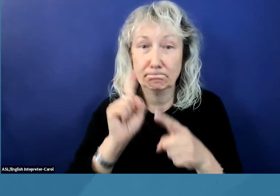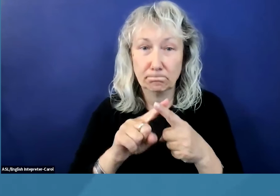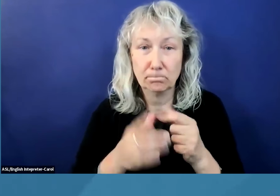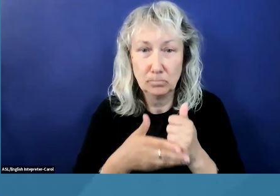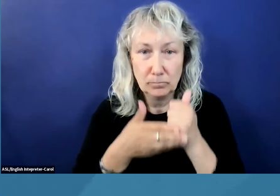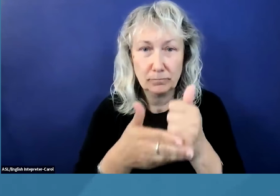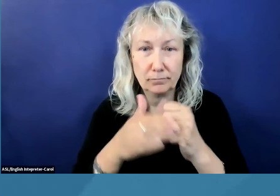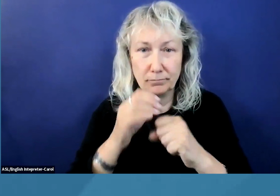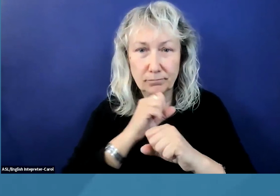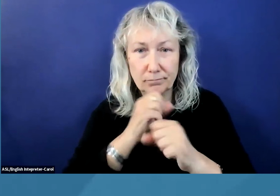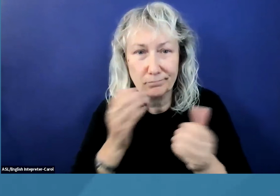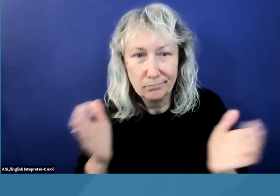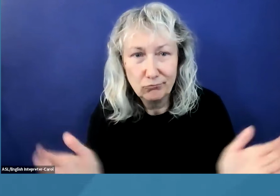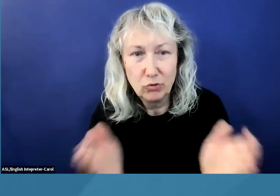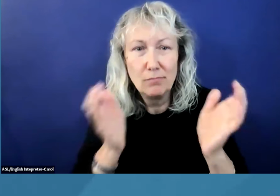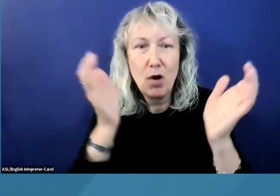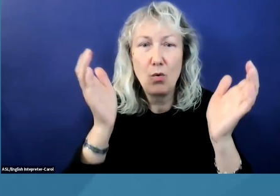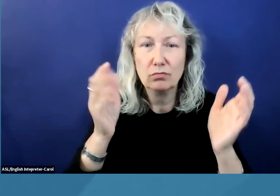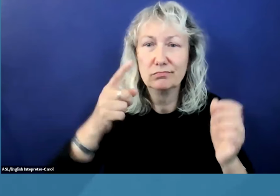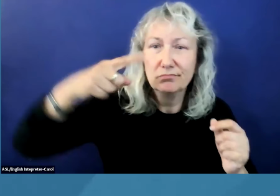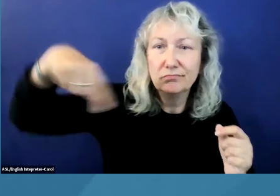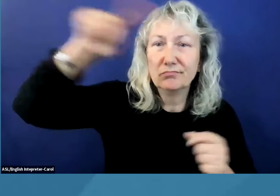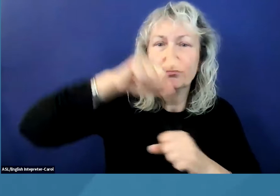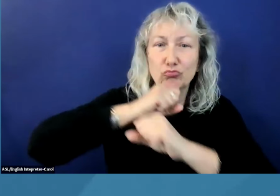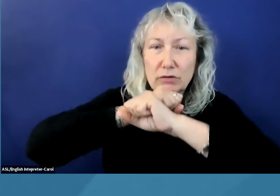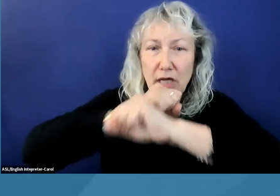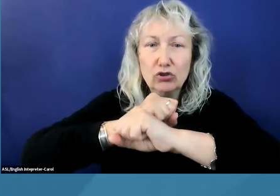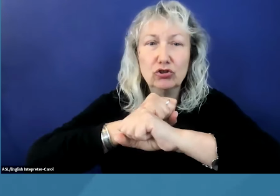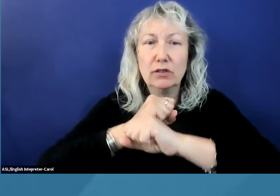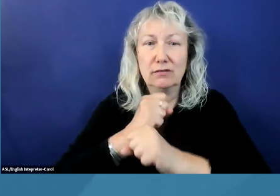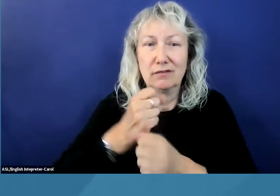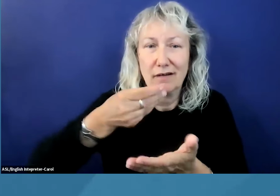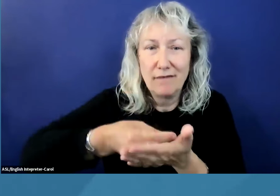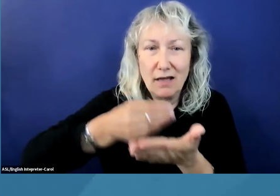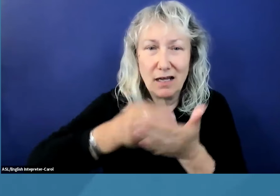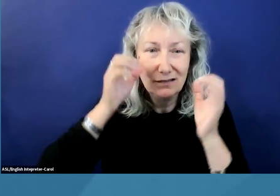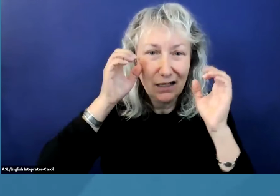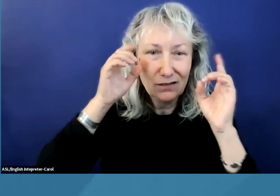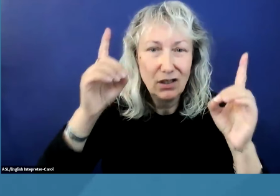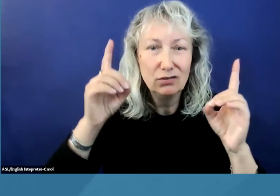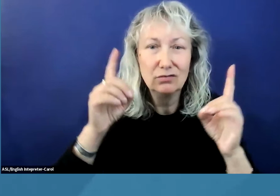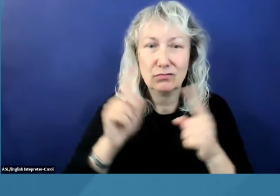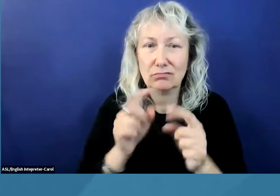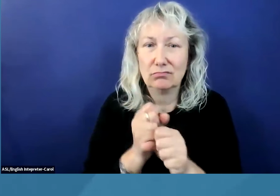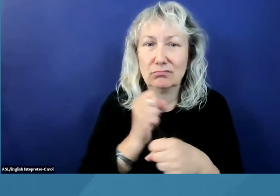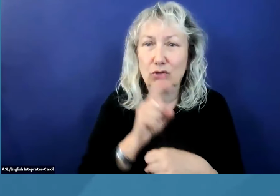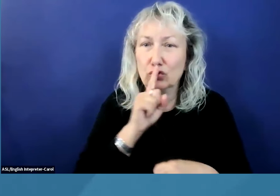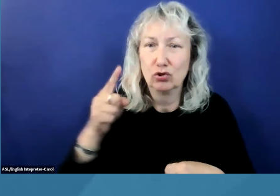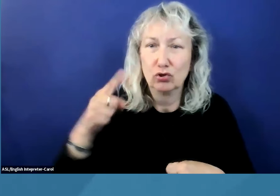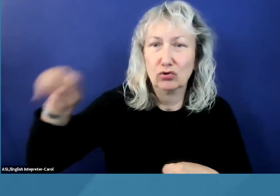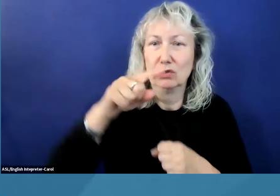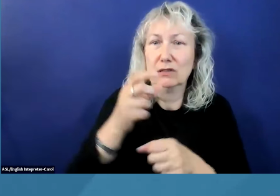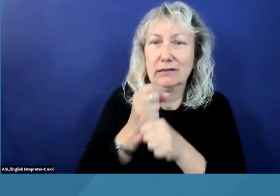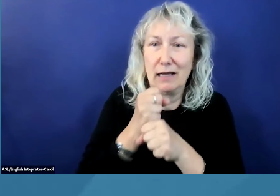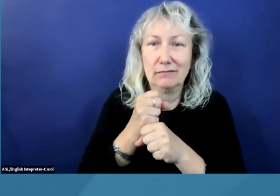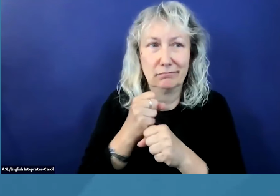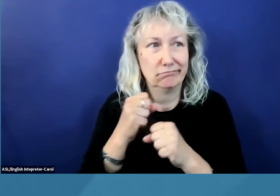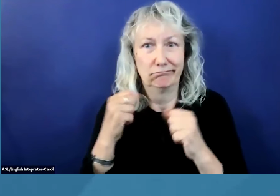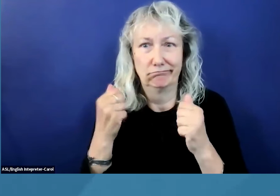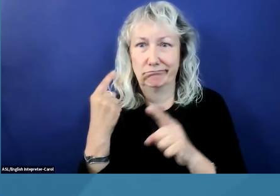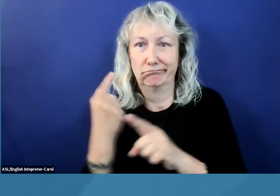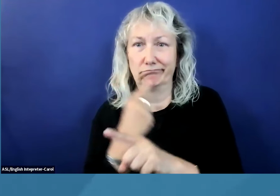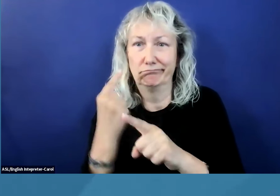education resources so that Oregon consumers can access the division's consumer advocacy services and